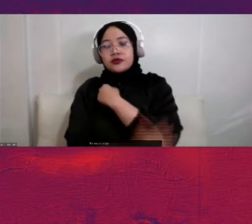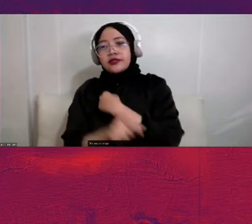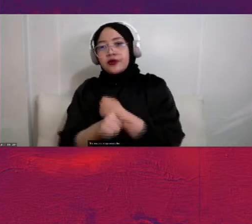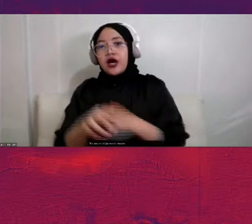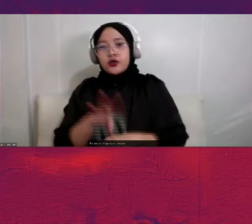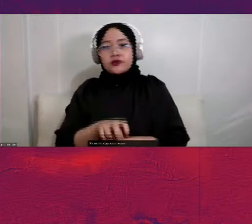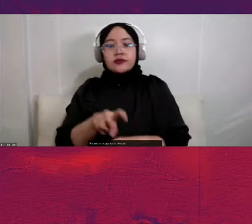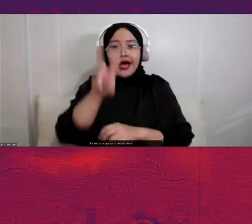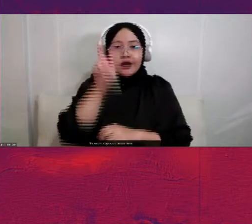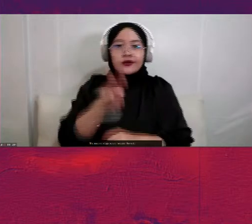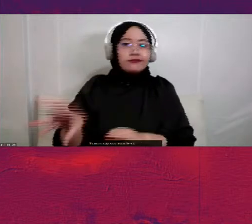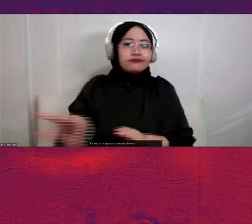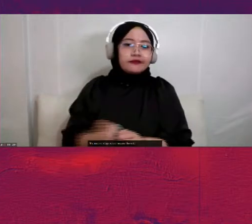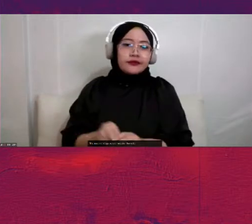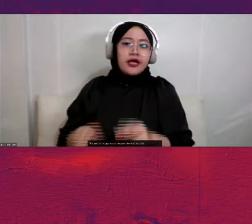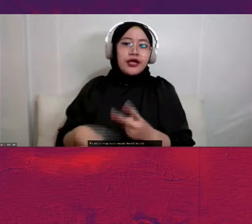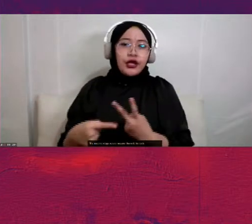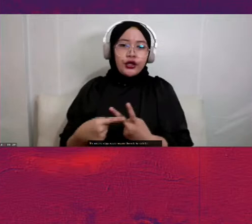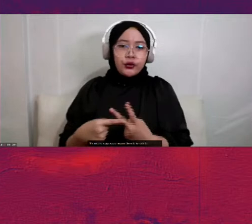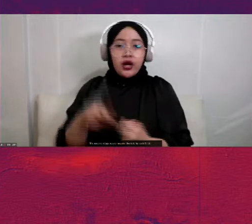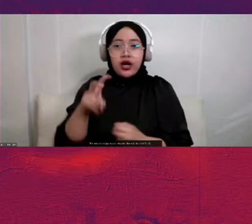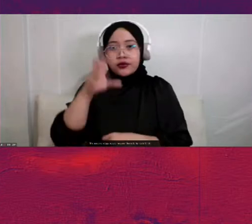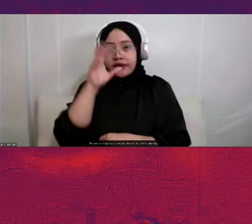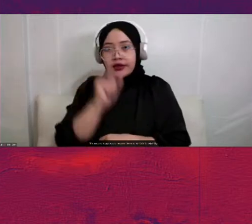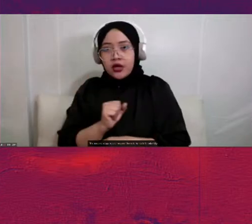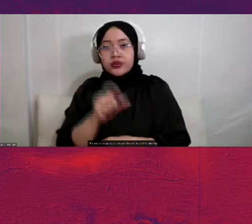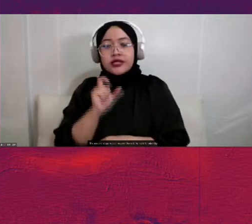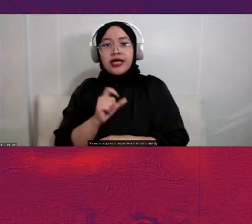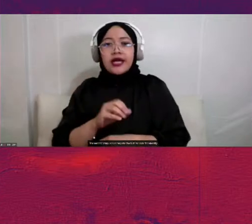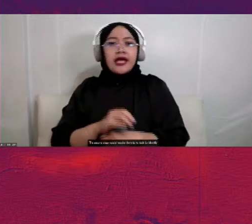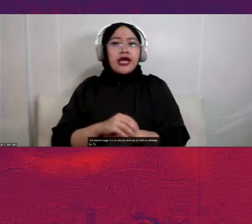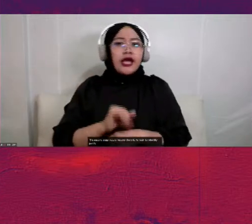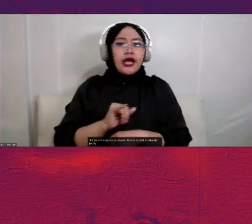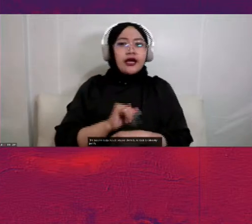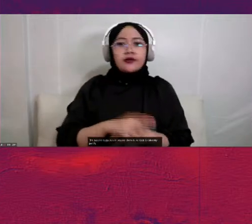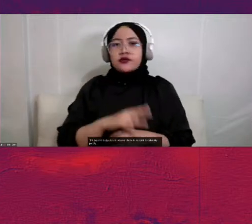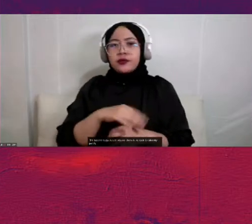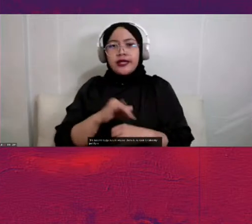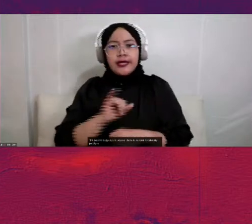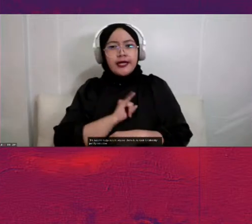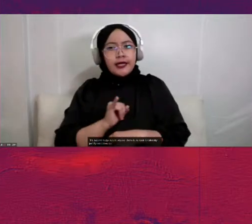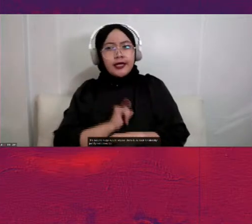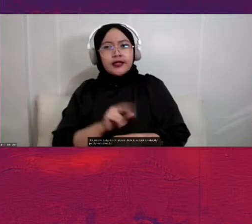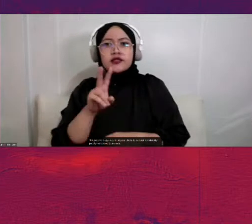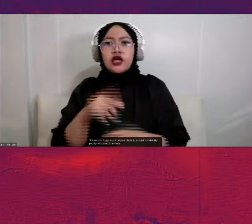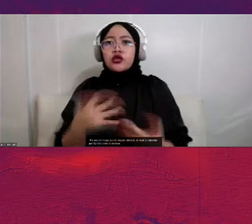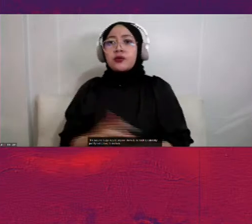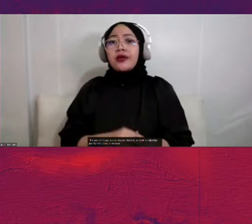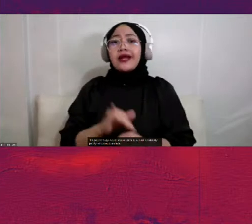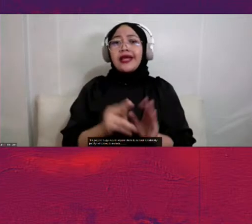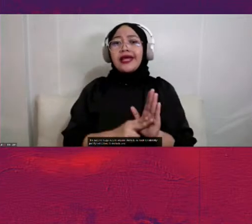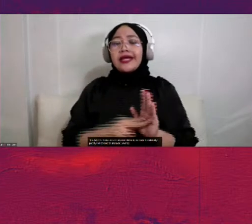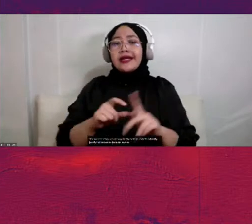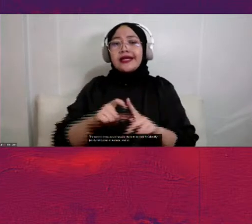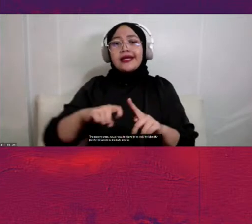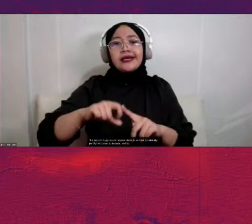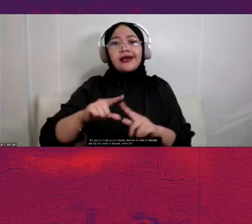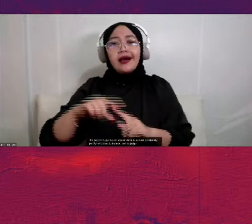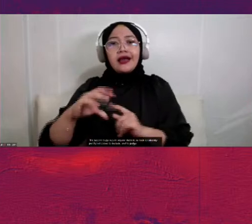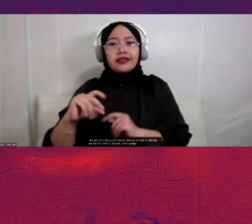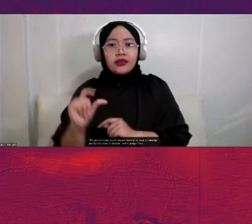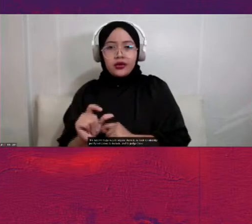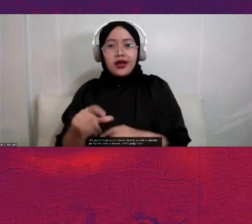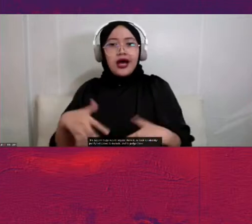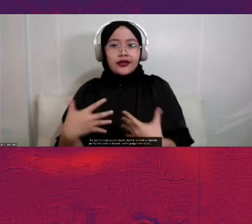would require then to look for, identify, justify indicators to include and to